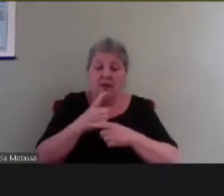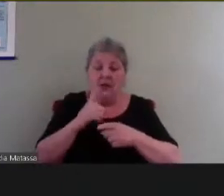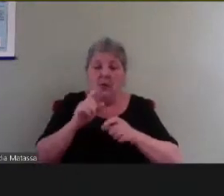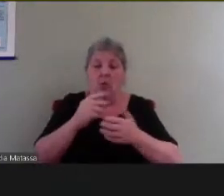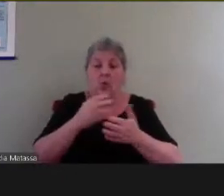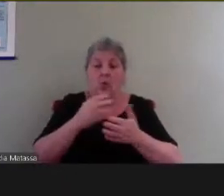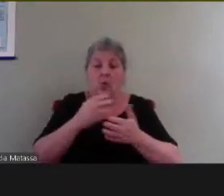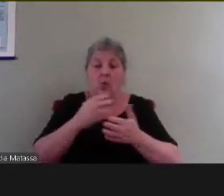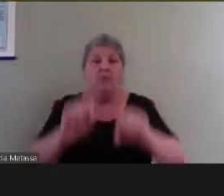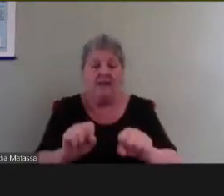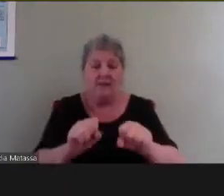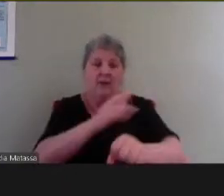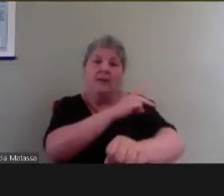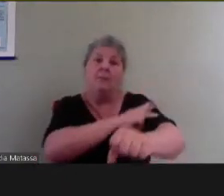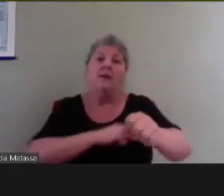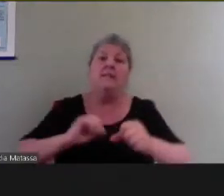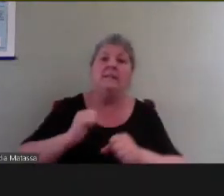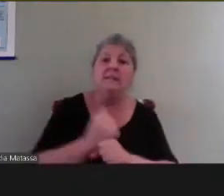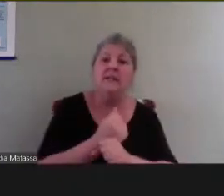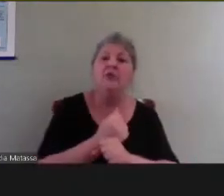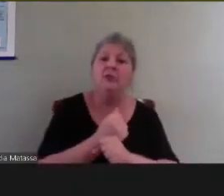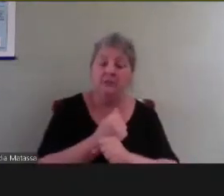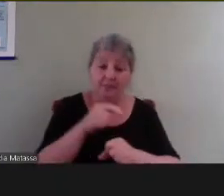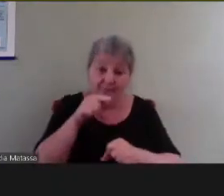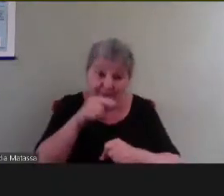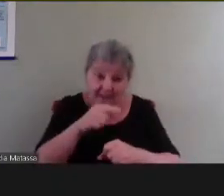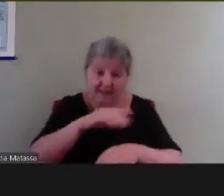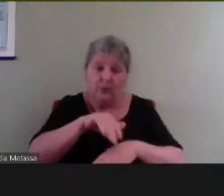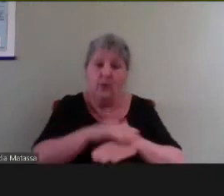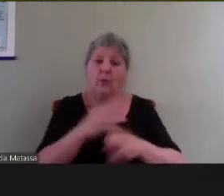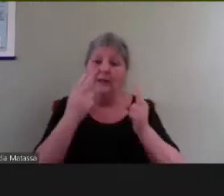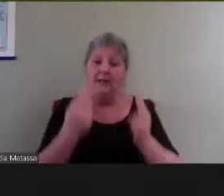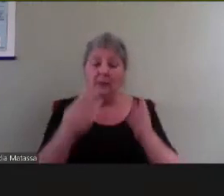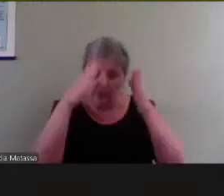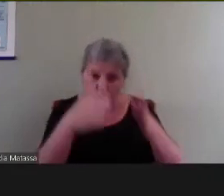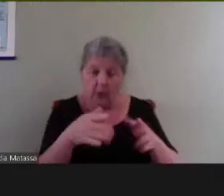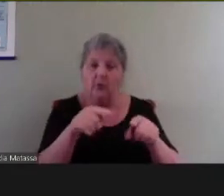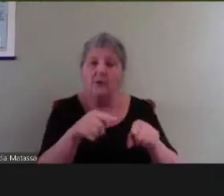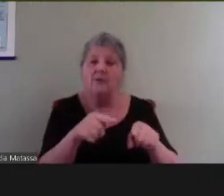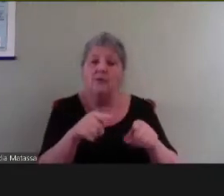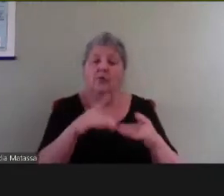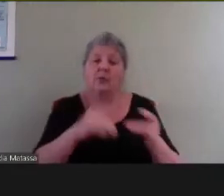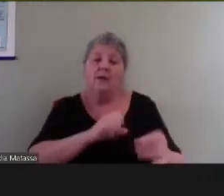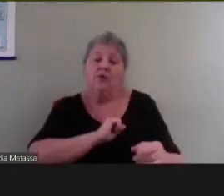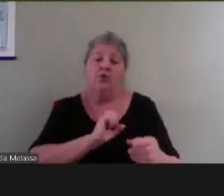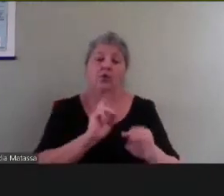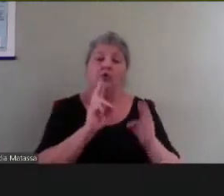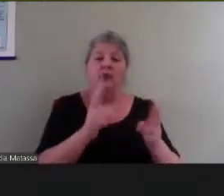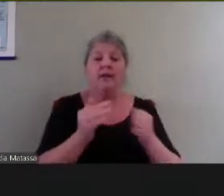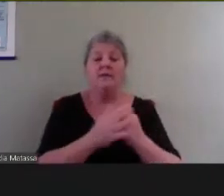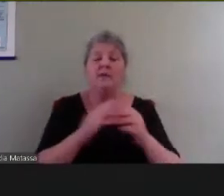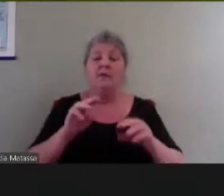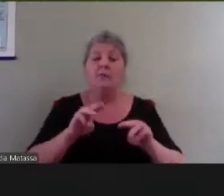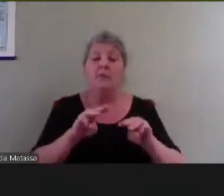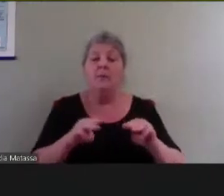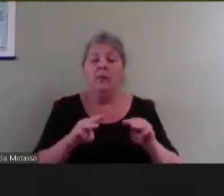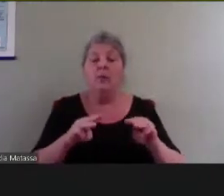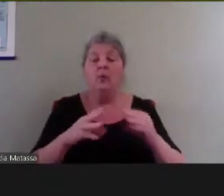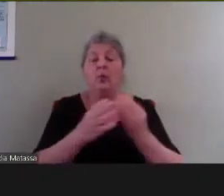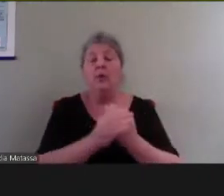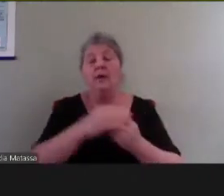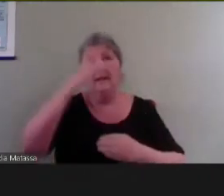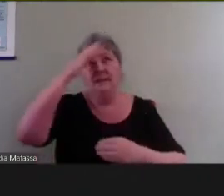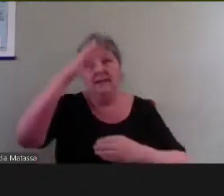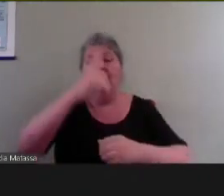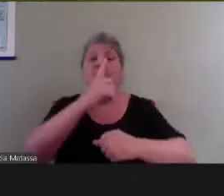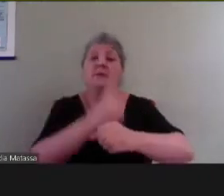police custody stage. That's where work needs to be done to ensure the rights of people with intellectual disabilities are